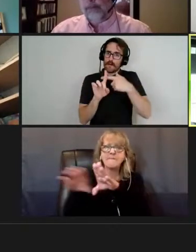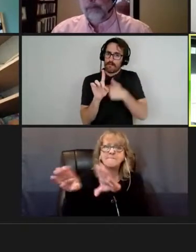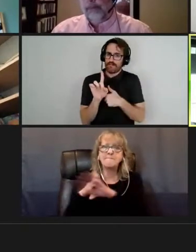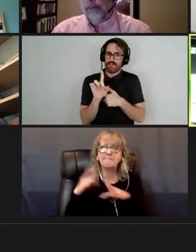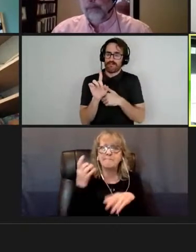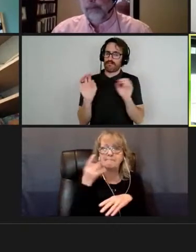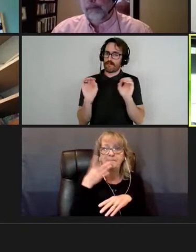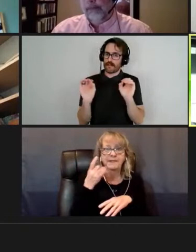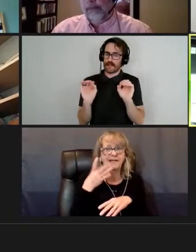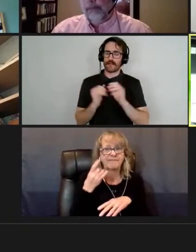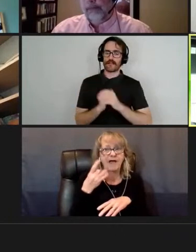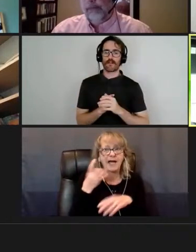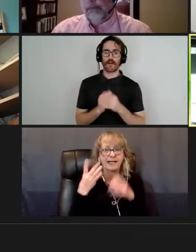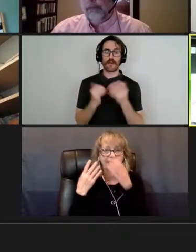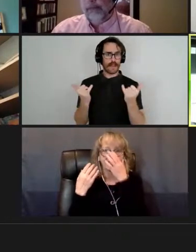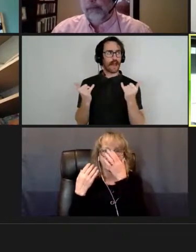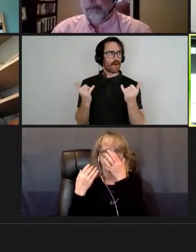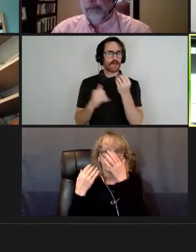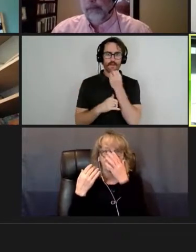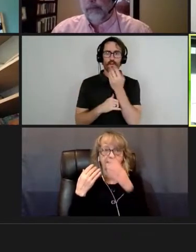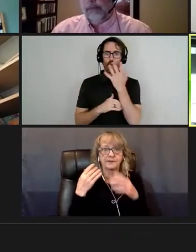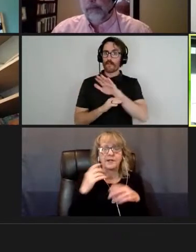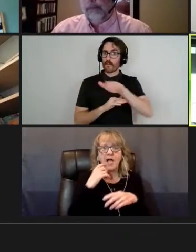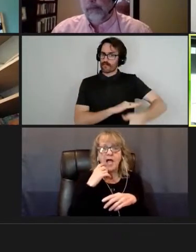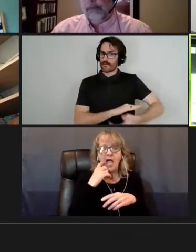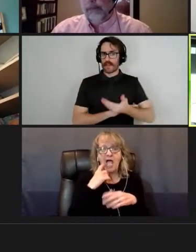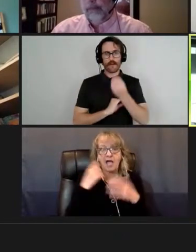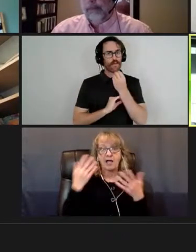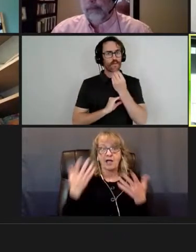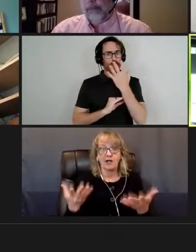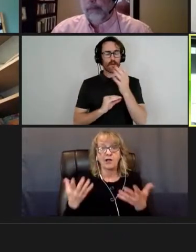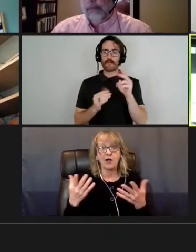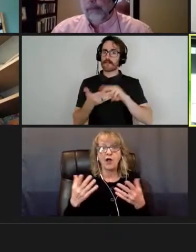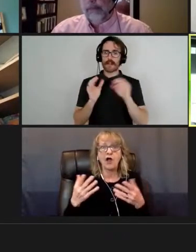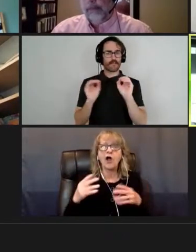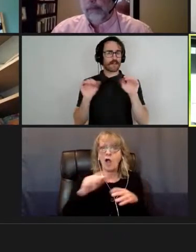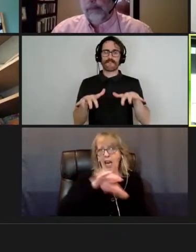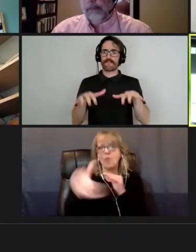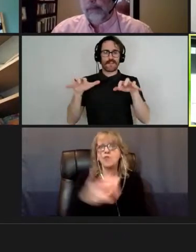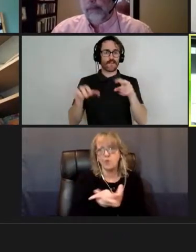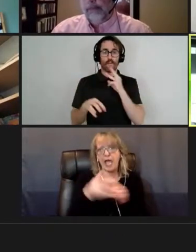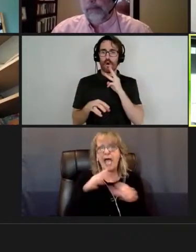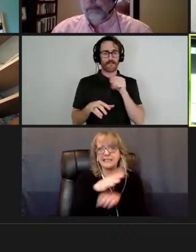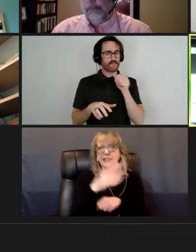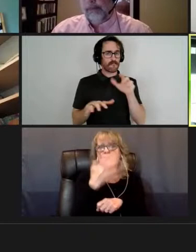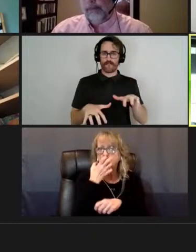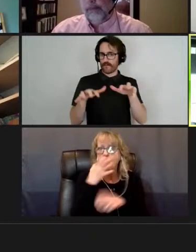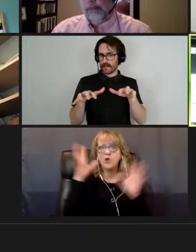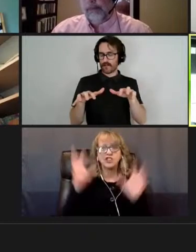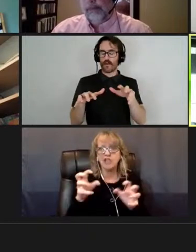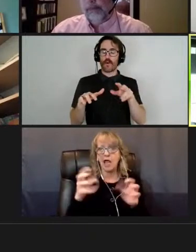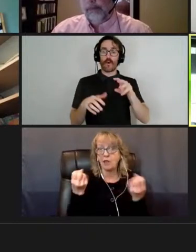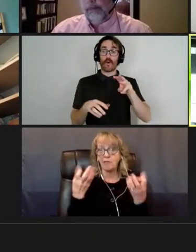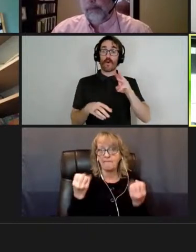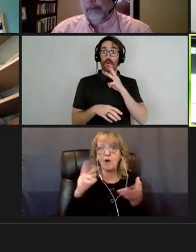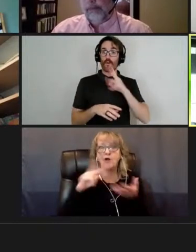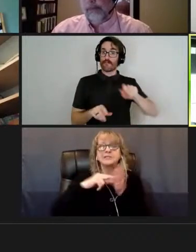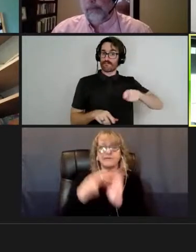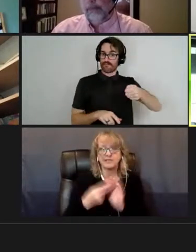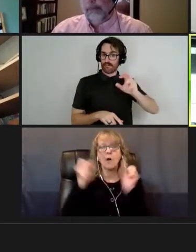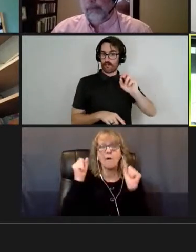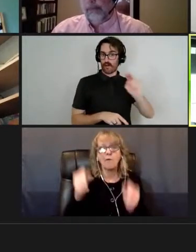now reached a point where it's warm enough overnight that we're not getting freeze-up issues. So water will be turned back on.